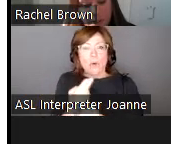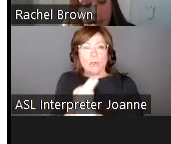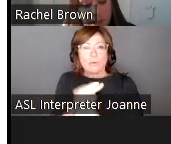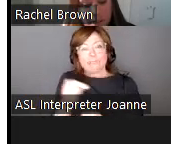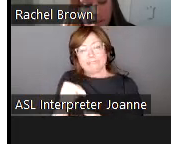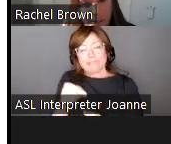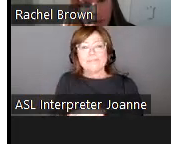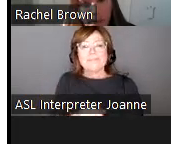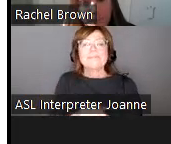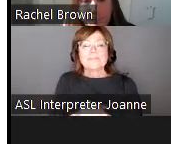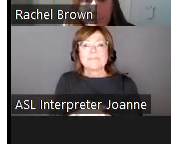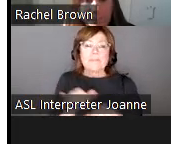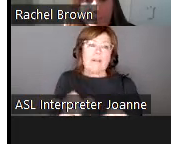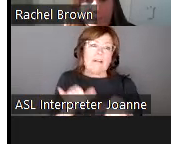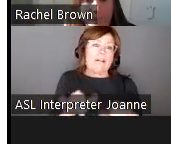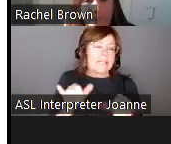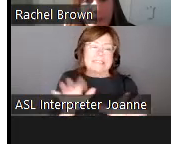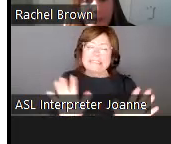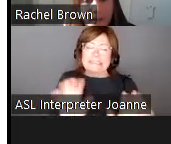no stagnancy about it.